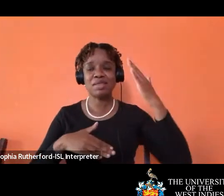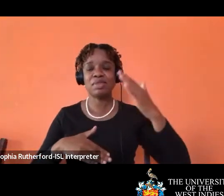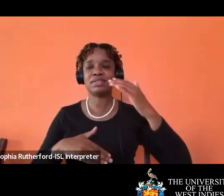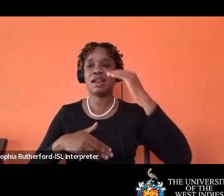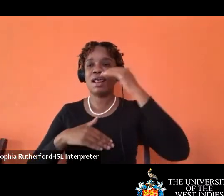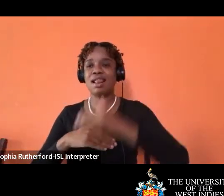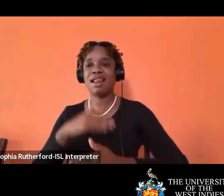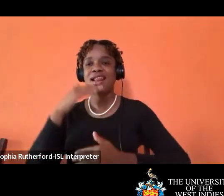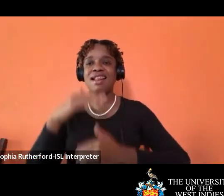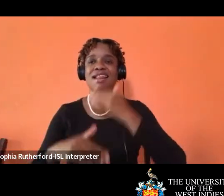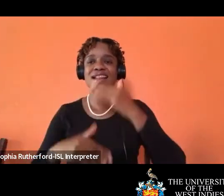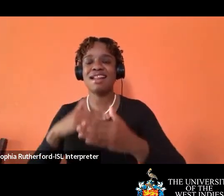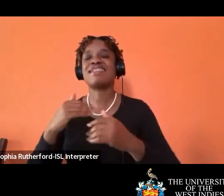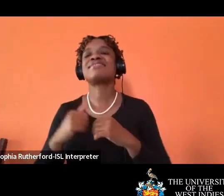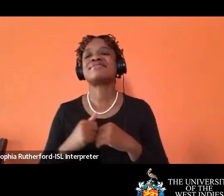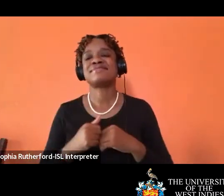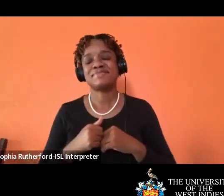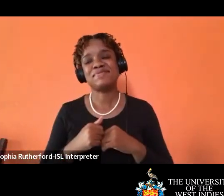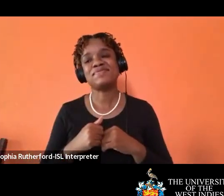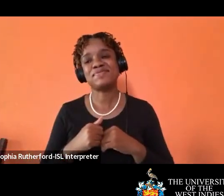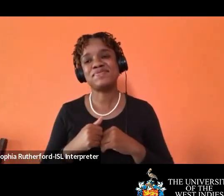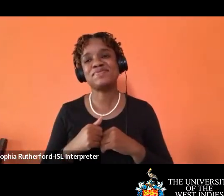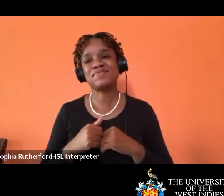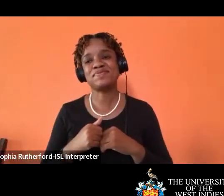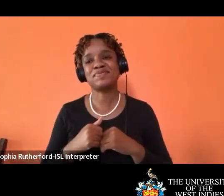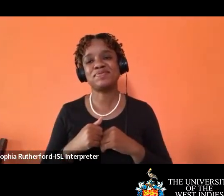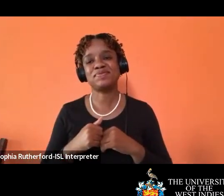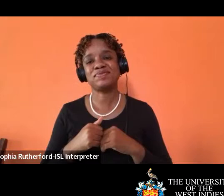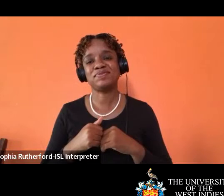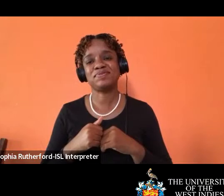make up time. Yes.